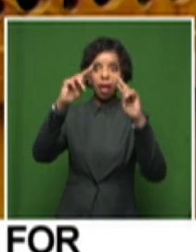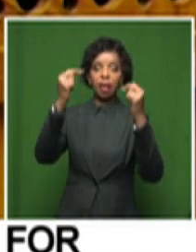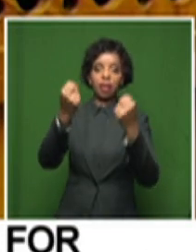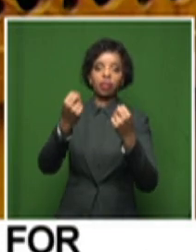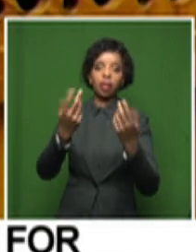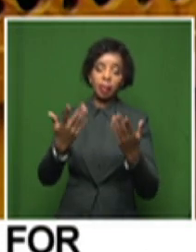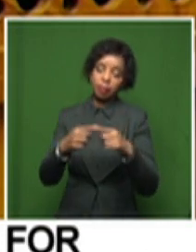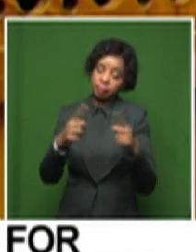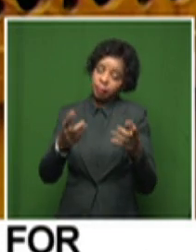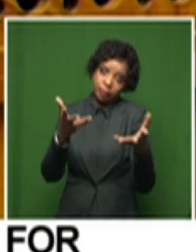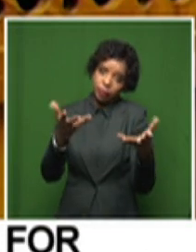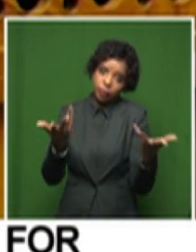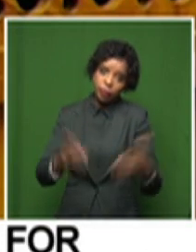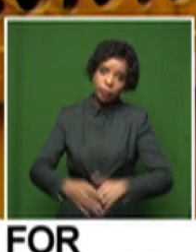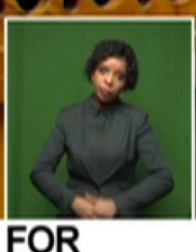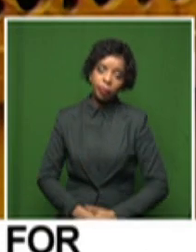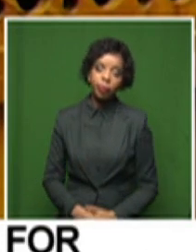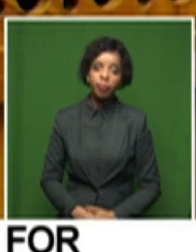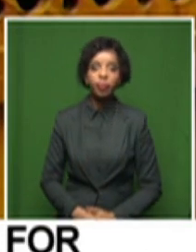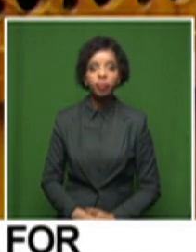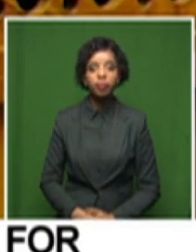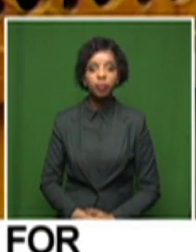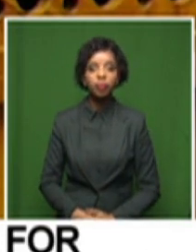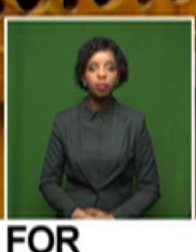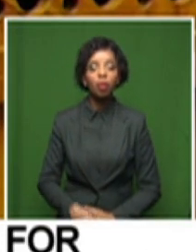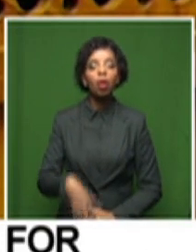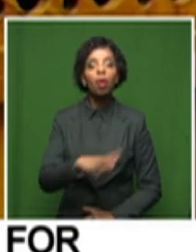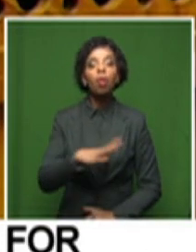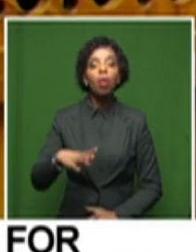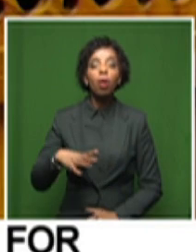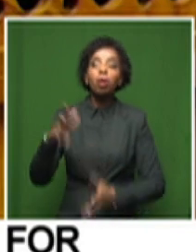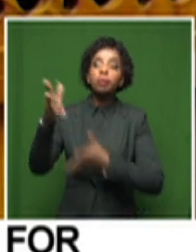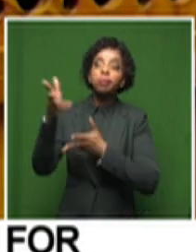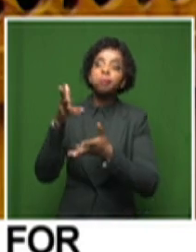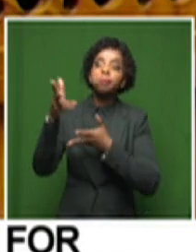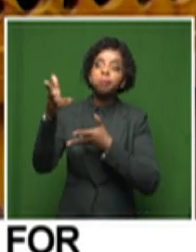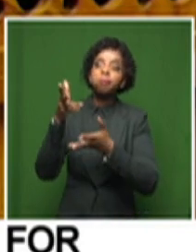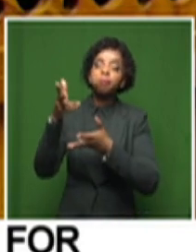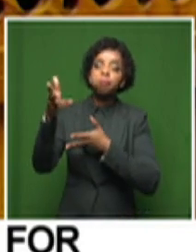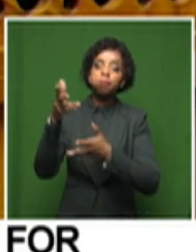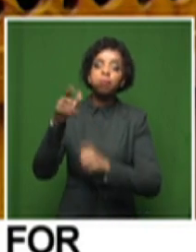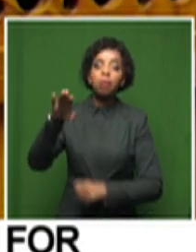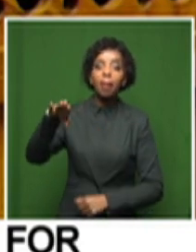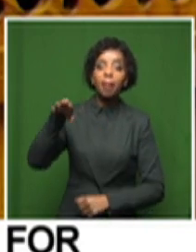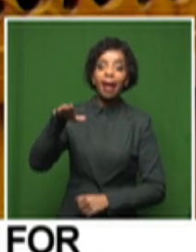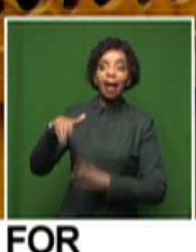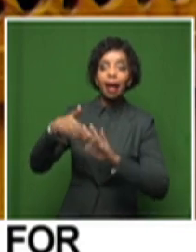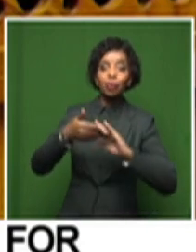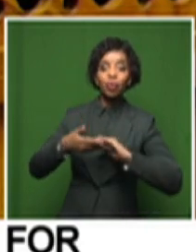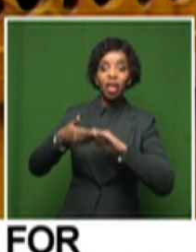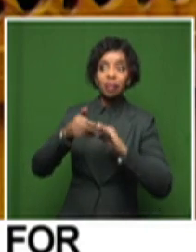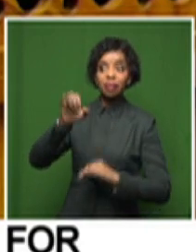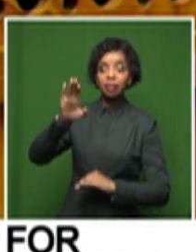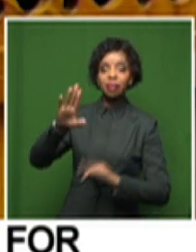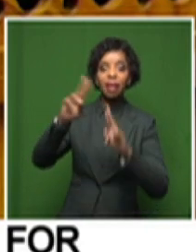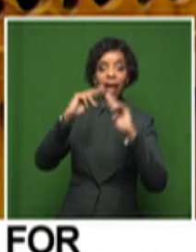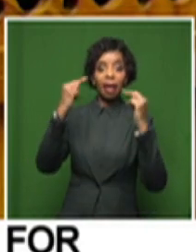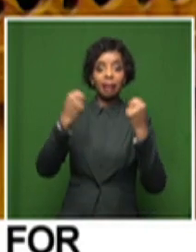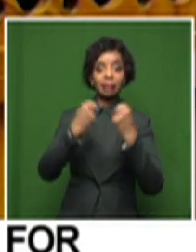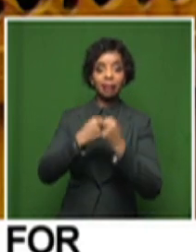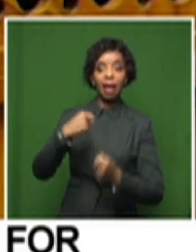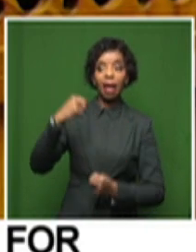are. After extensive consultations between the Banking Association, the National Treasury and the South African Reserve